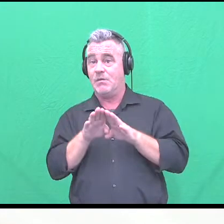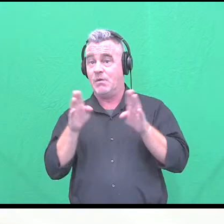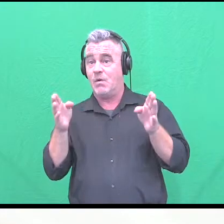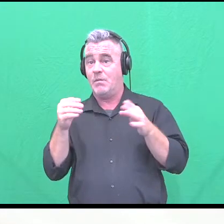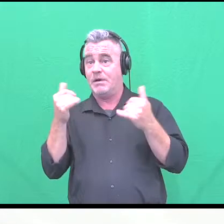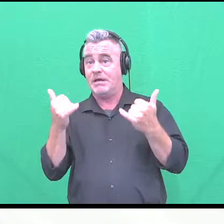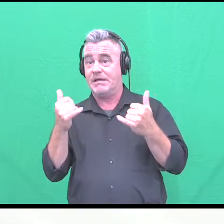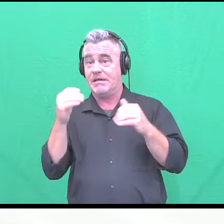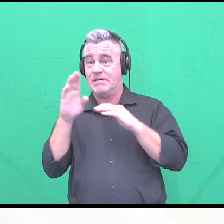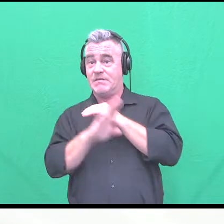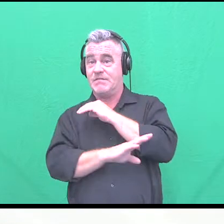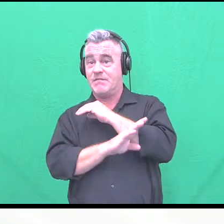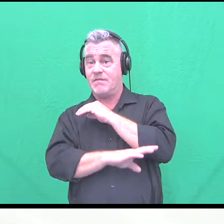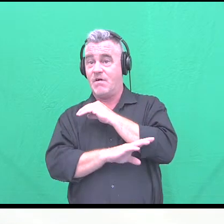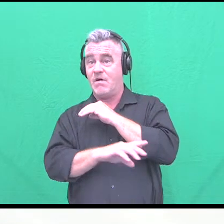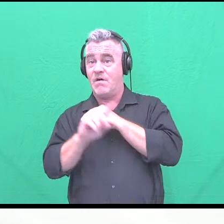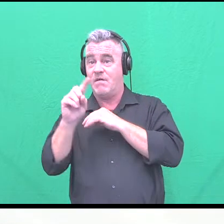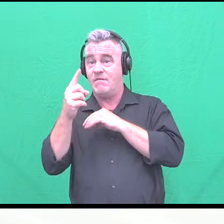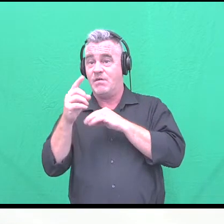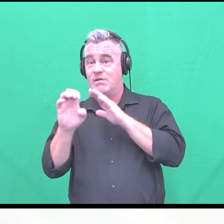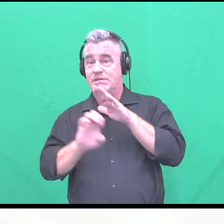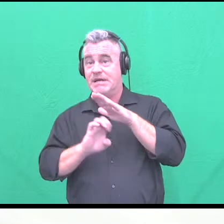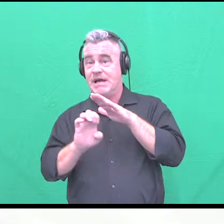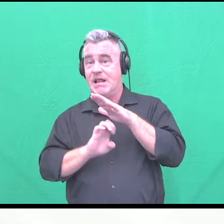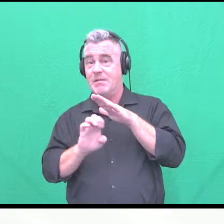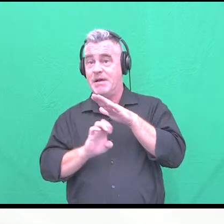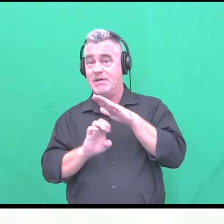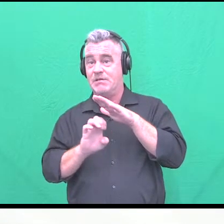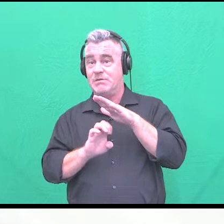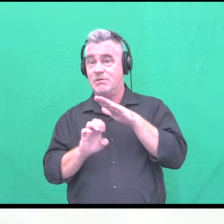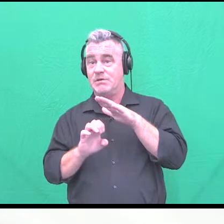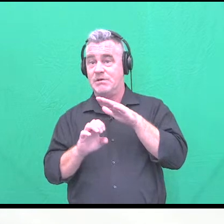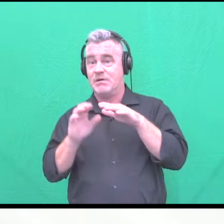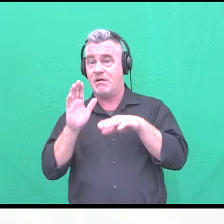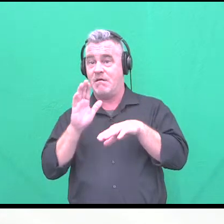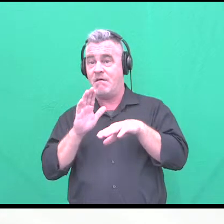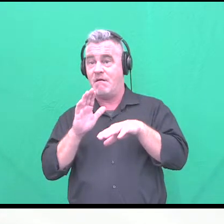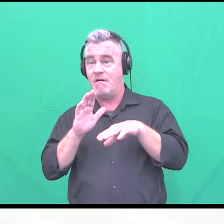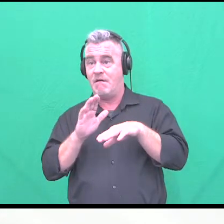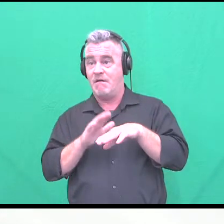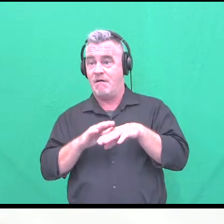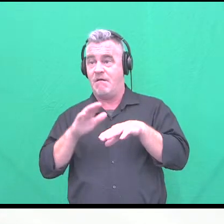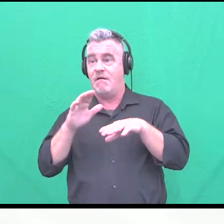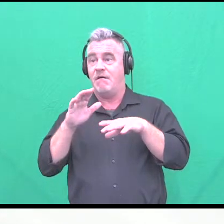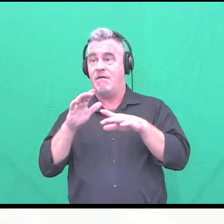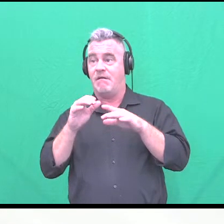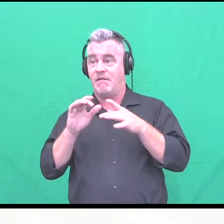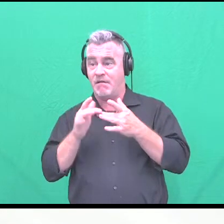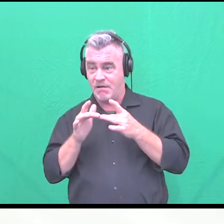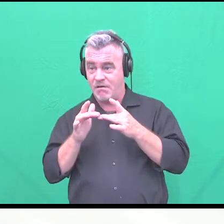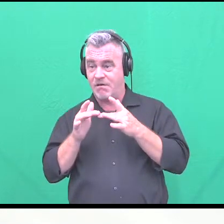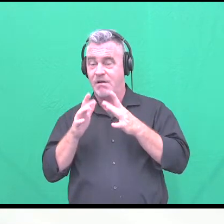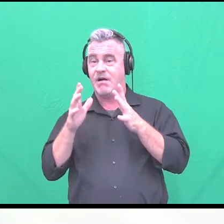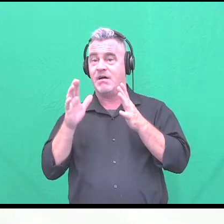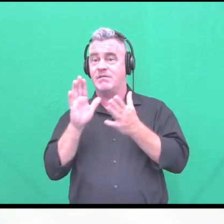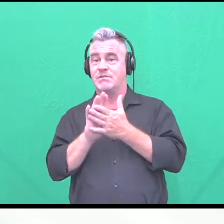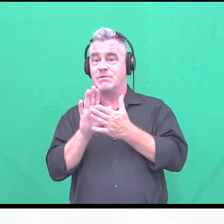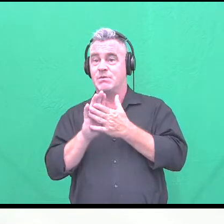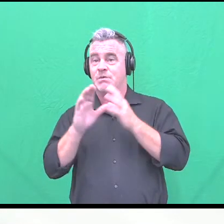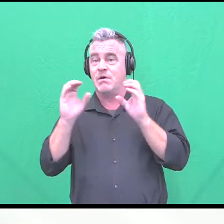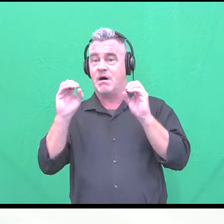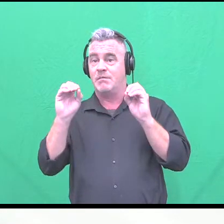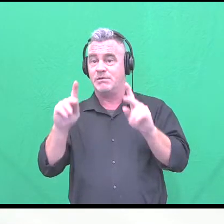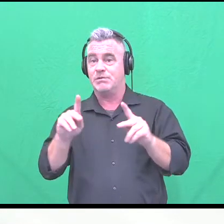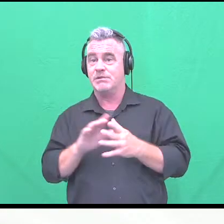this fall our first elementary online school opportunity. So we have